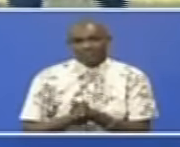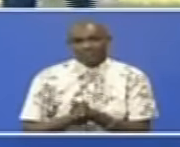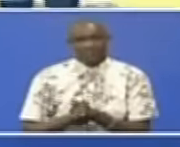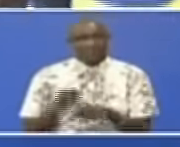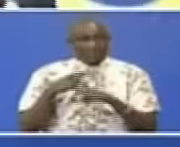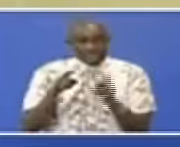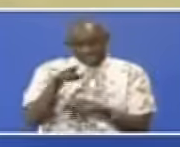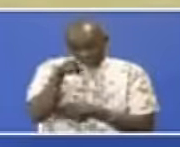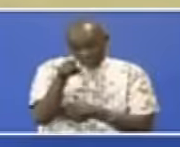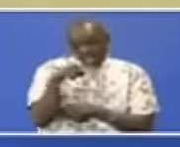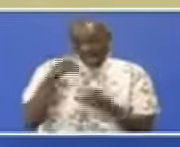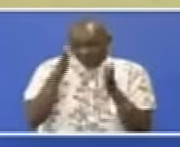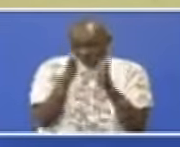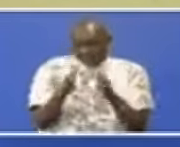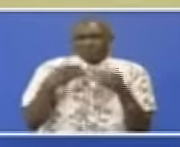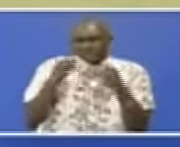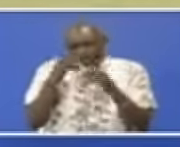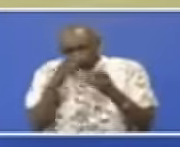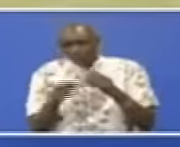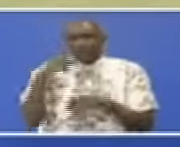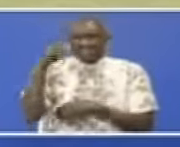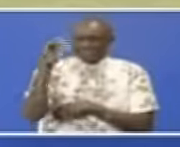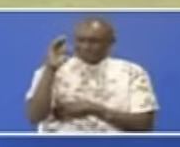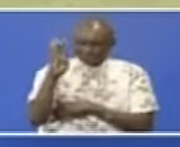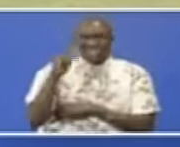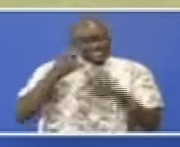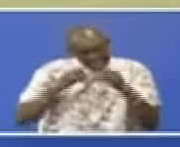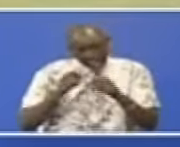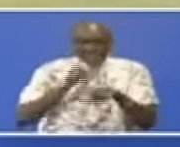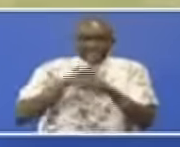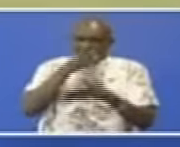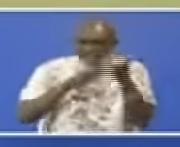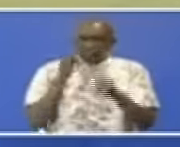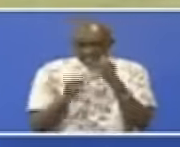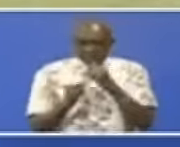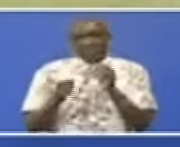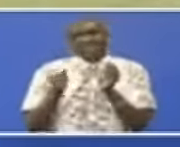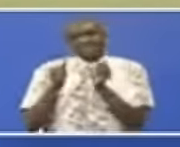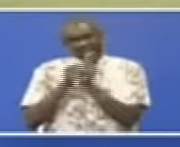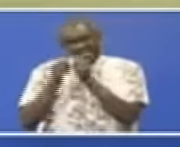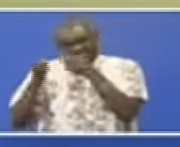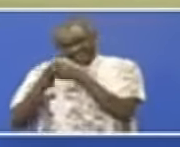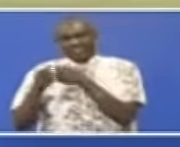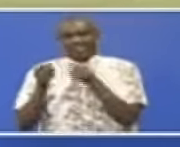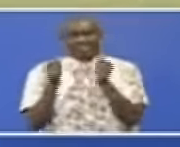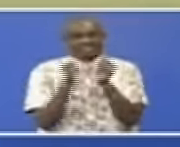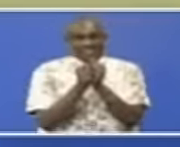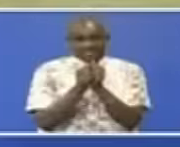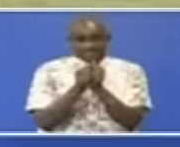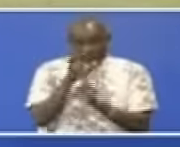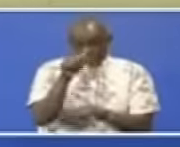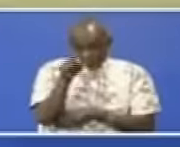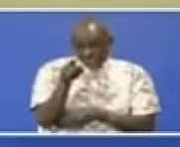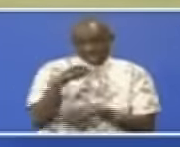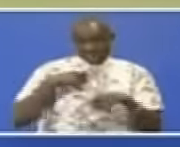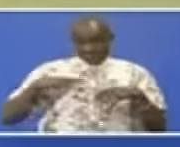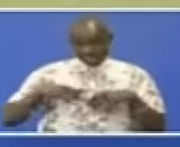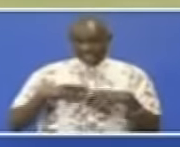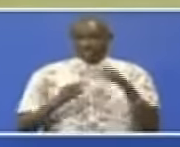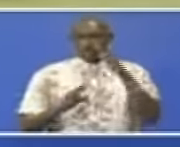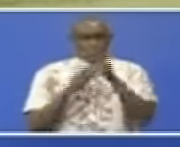But Marlin Mukole pulled one try back for KCB at the stroke of halftime to make matters 19-10. Immediately after the break, Top